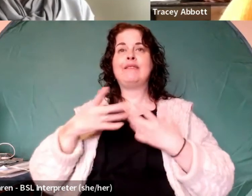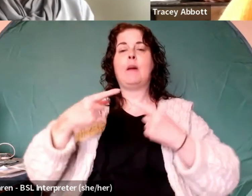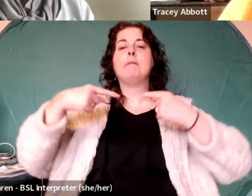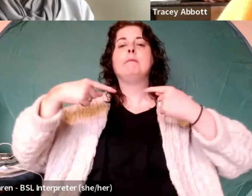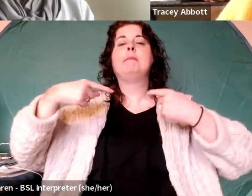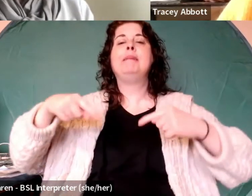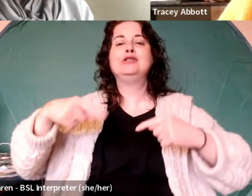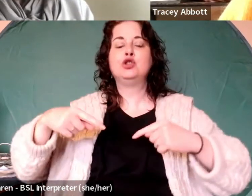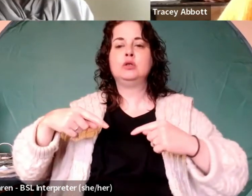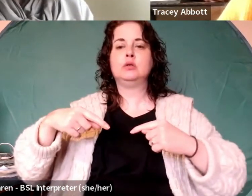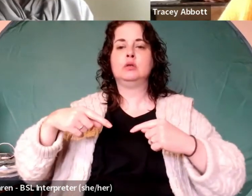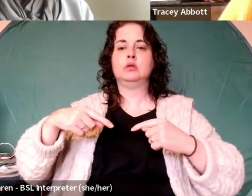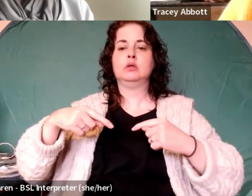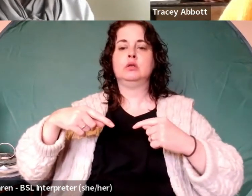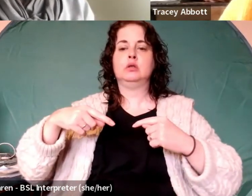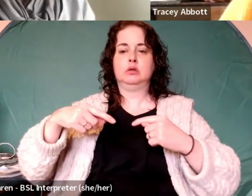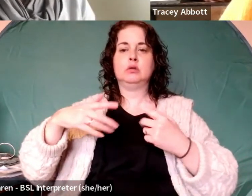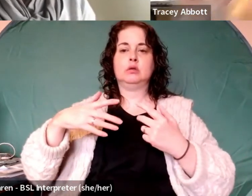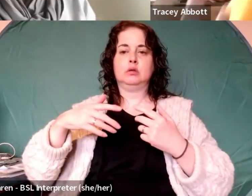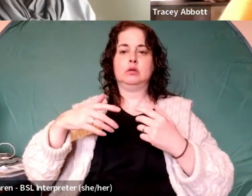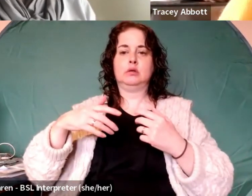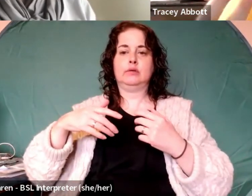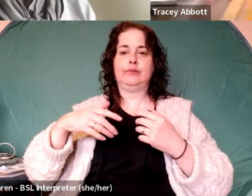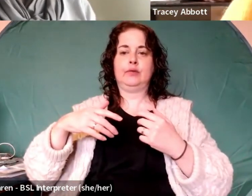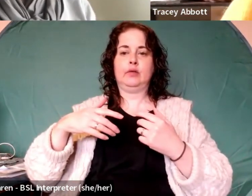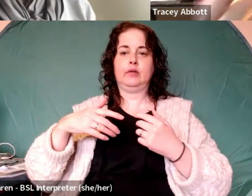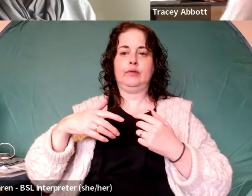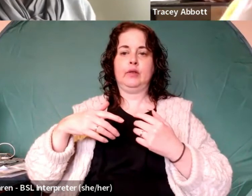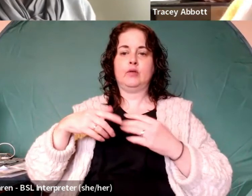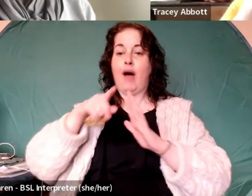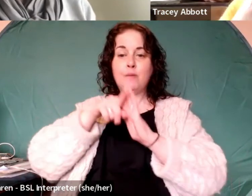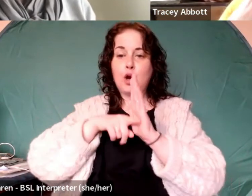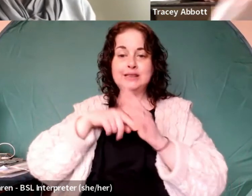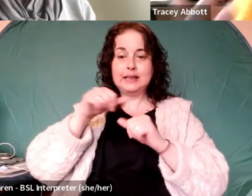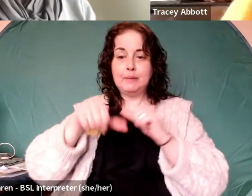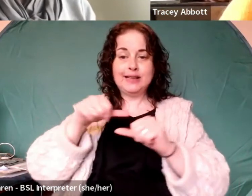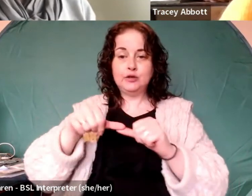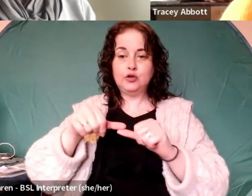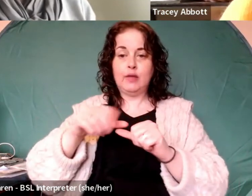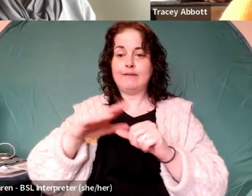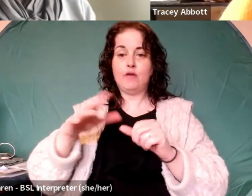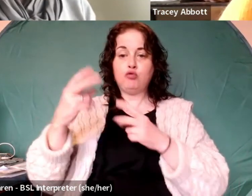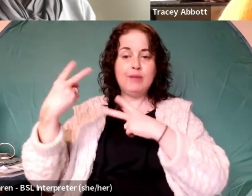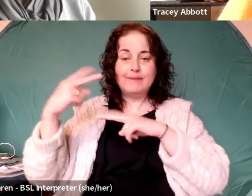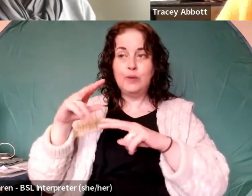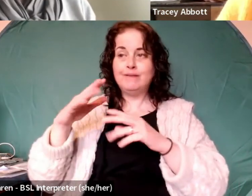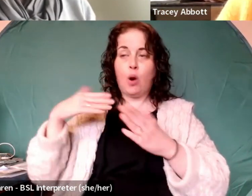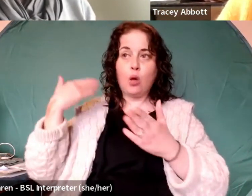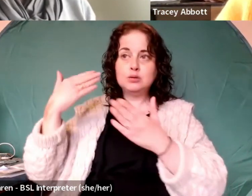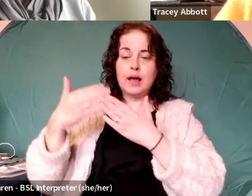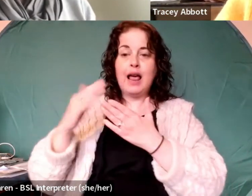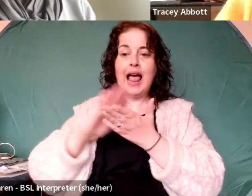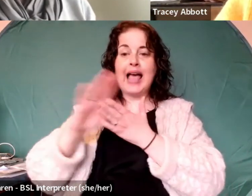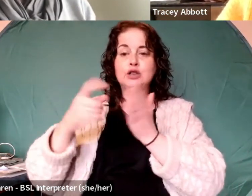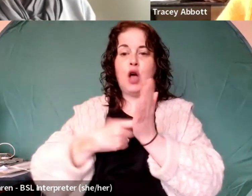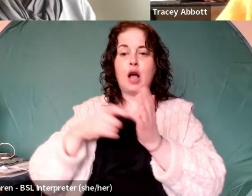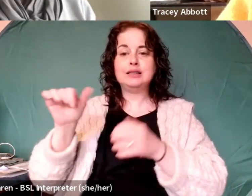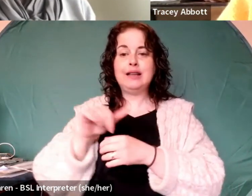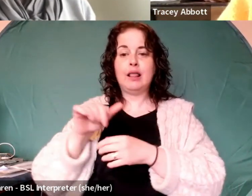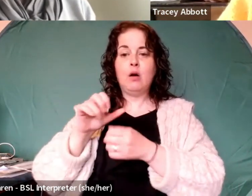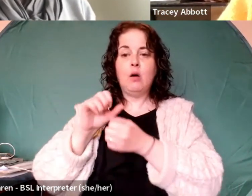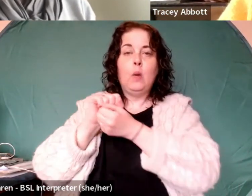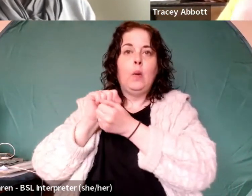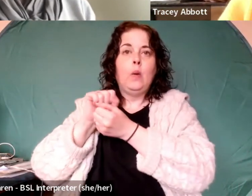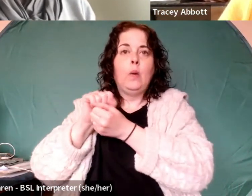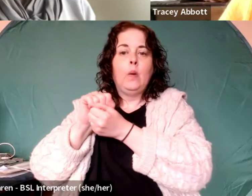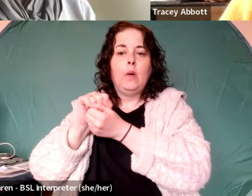a lot of companies can be really hidebound. They don't have the policies and procedures. They've not reviewed them. HR is still perhaps holding on to